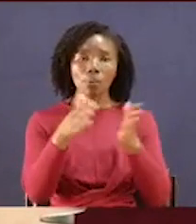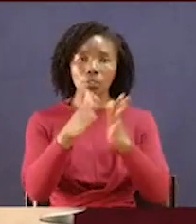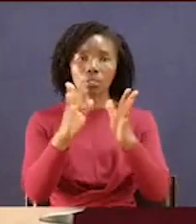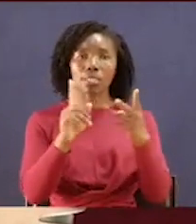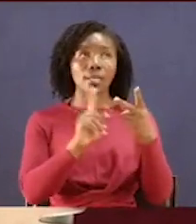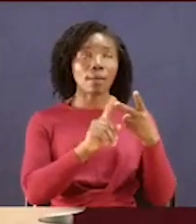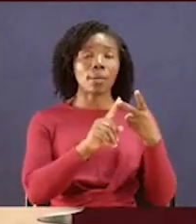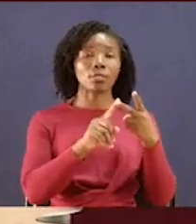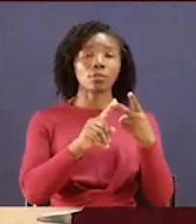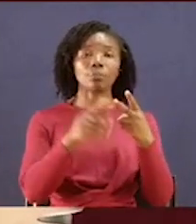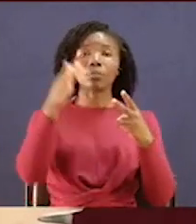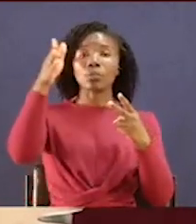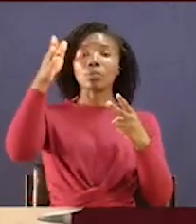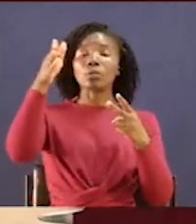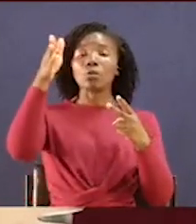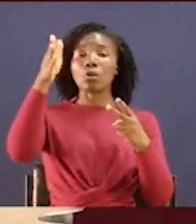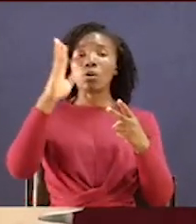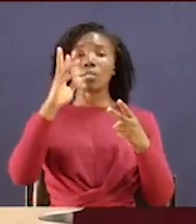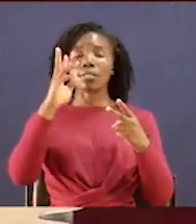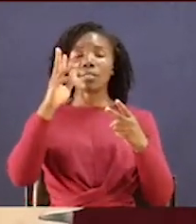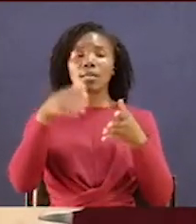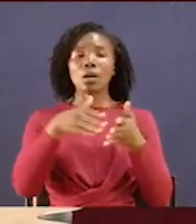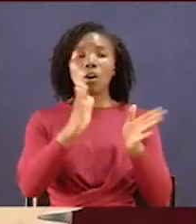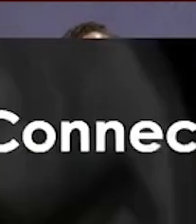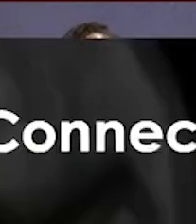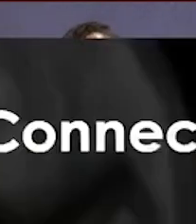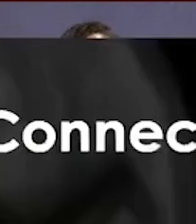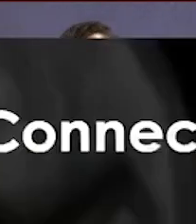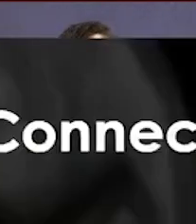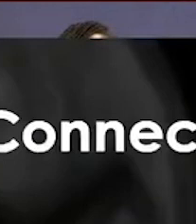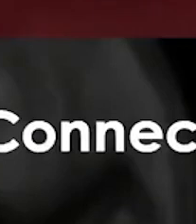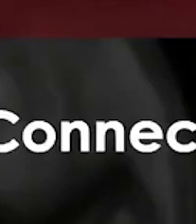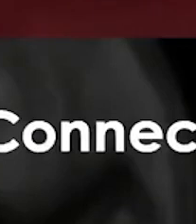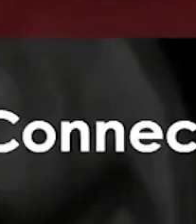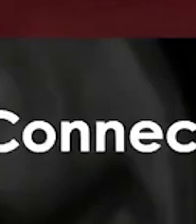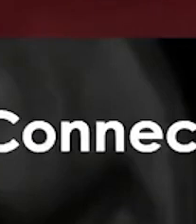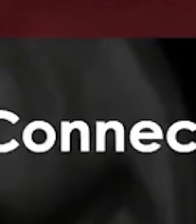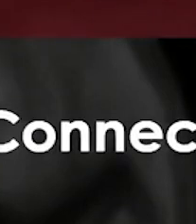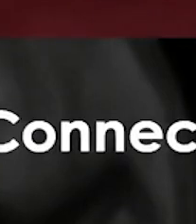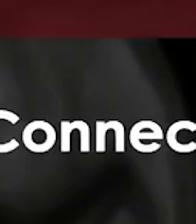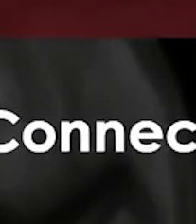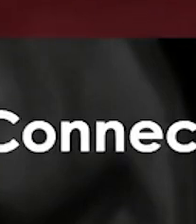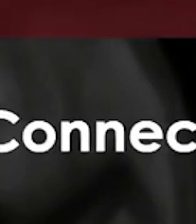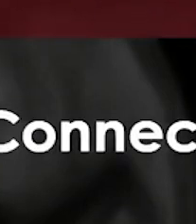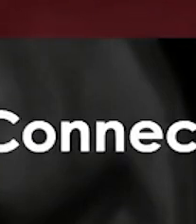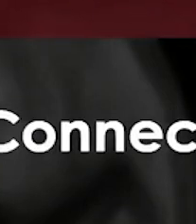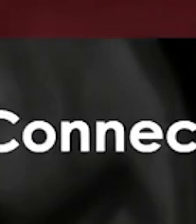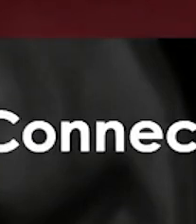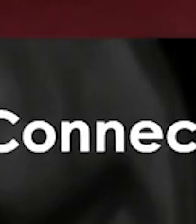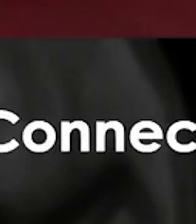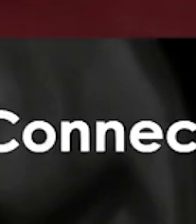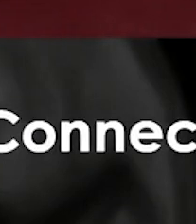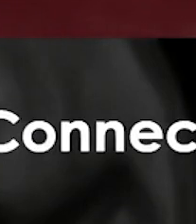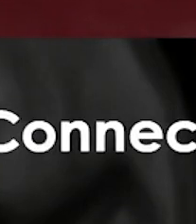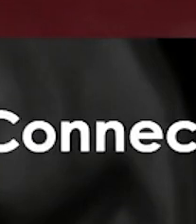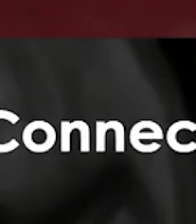The vision of opportunity. We pray for eyes that connect. The vision of opportunity. In verse 31